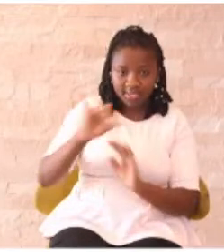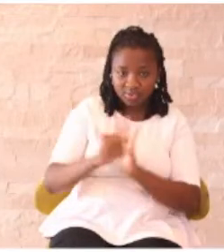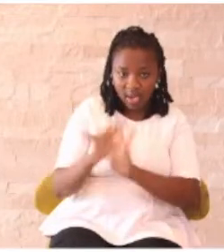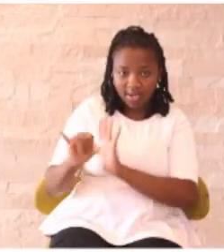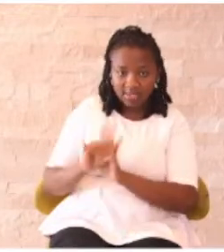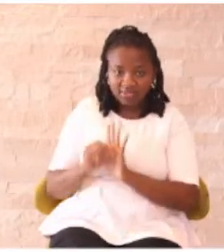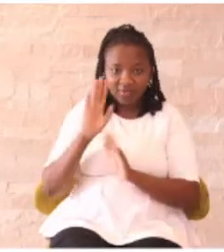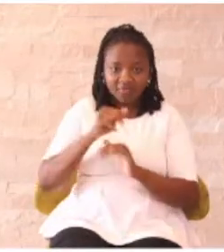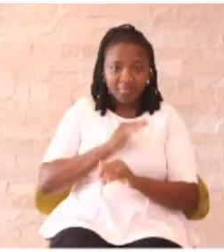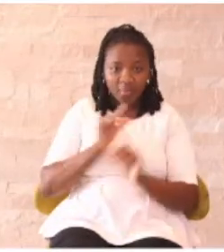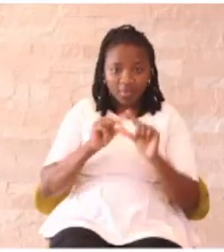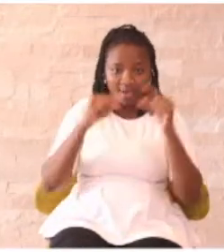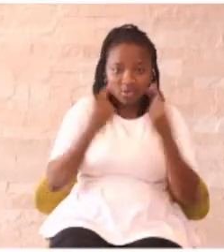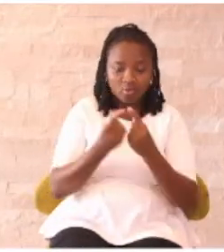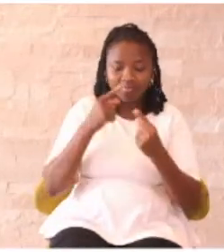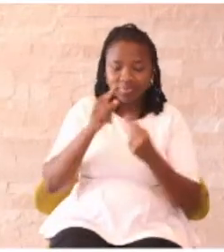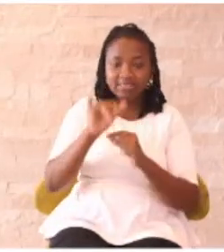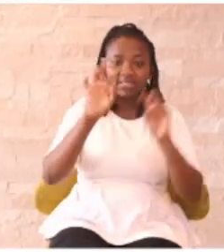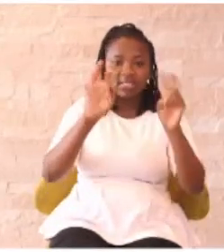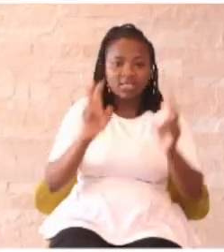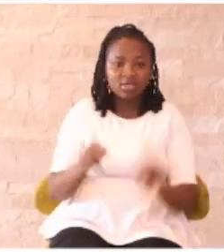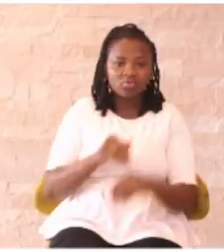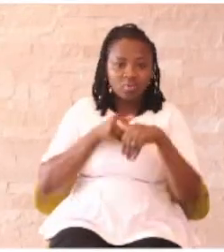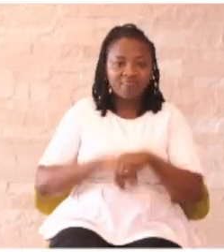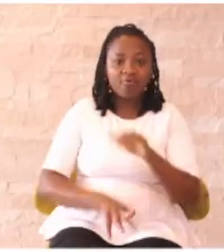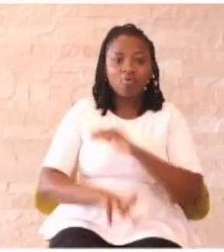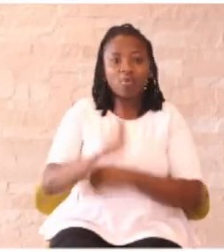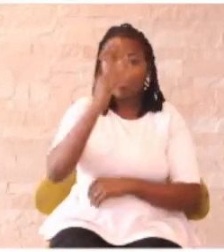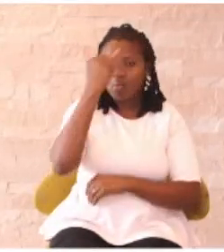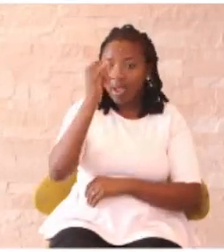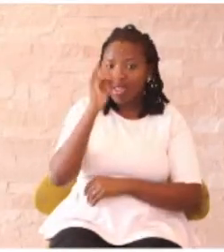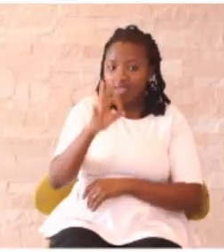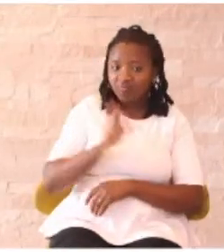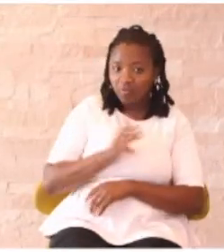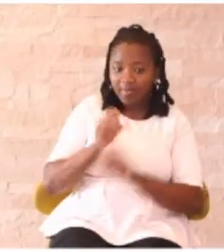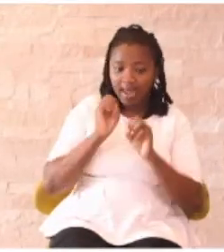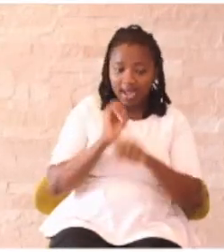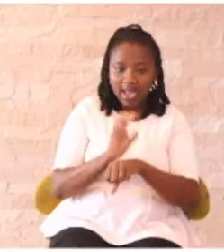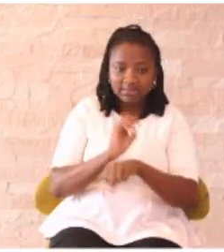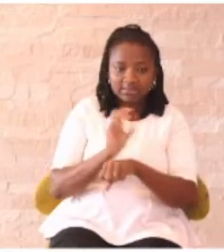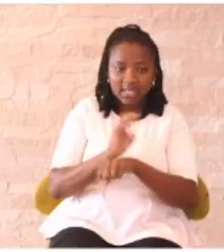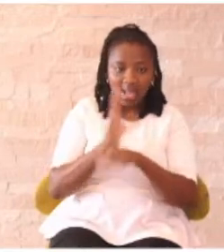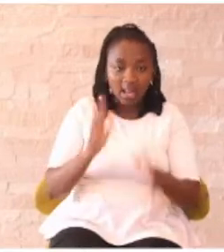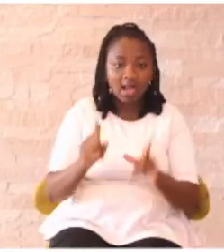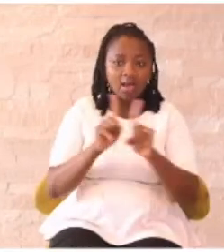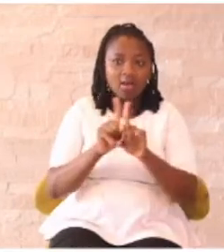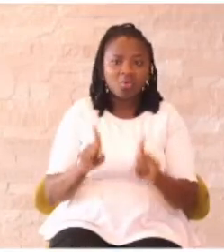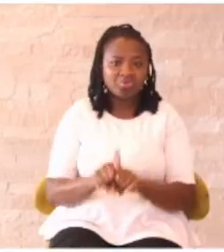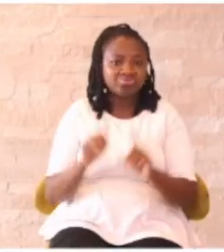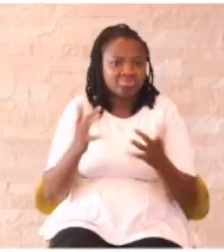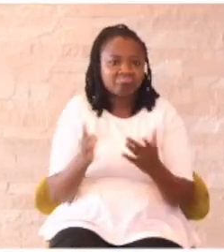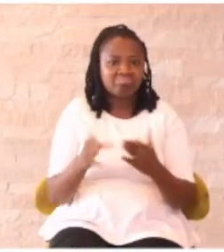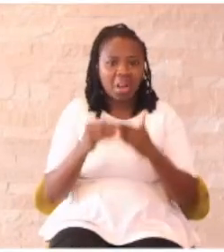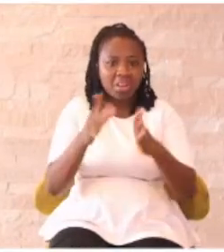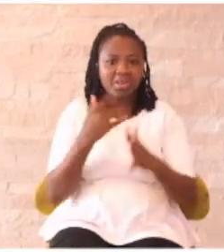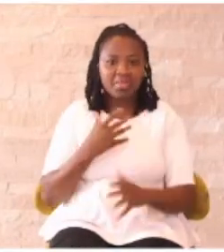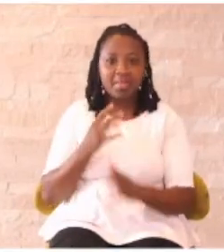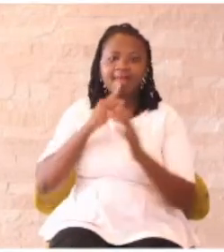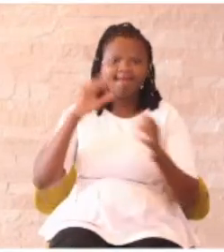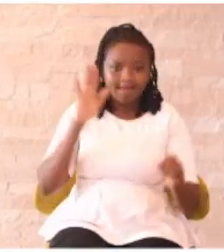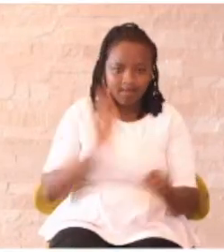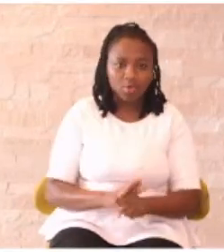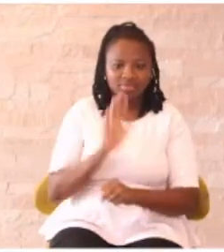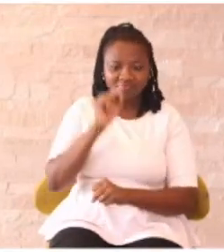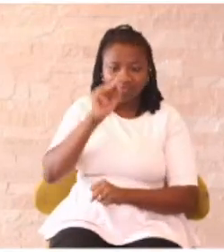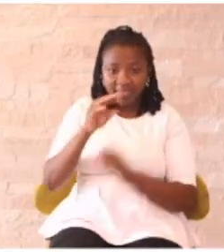are followed up, because if a woman councillor or leader commits herself during a meeting, these women will now go ahead to